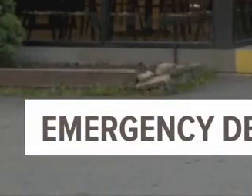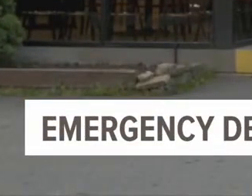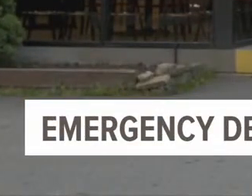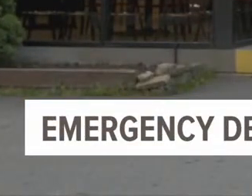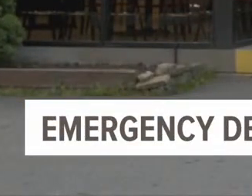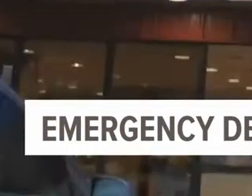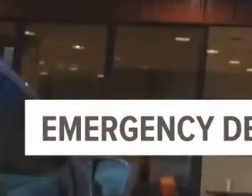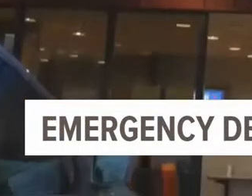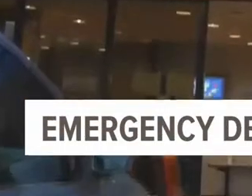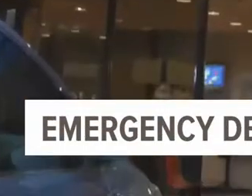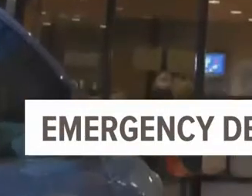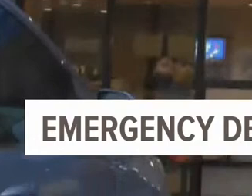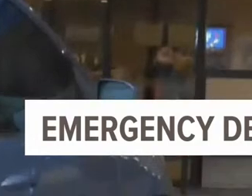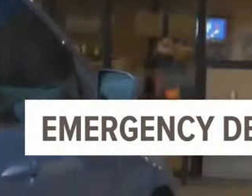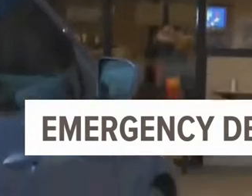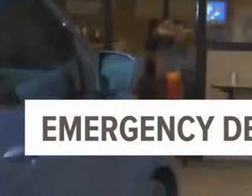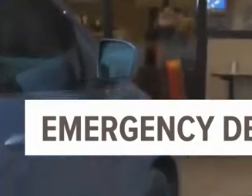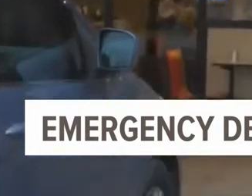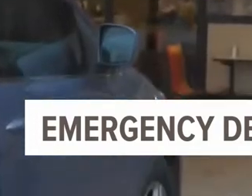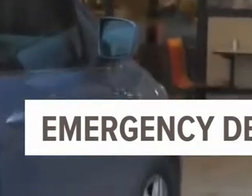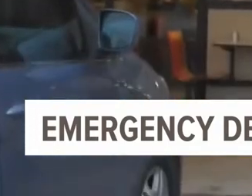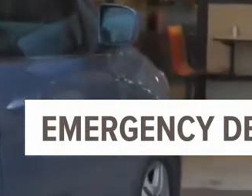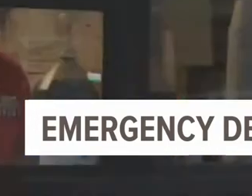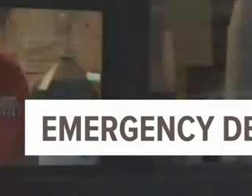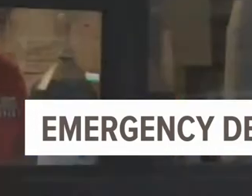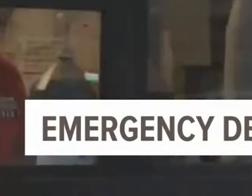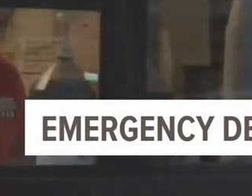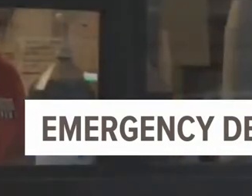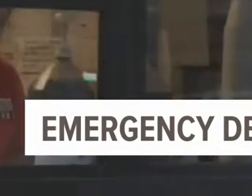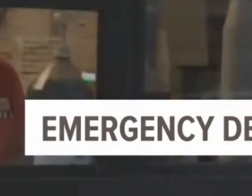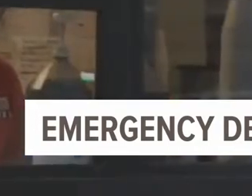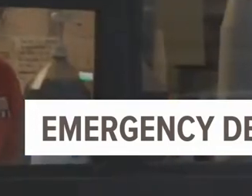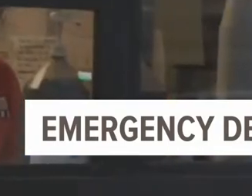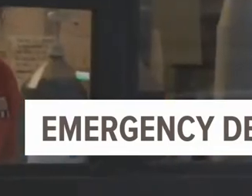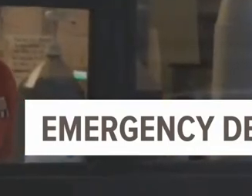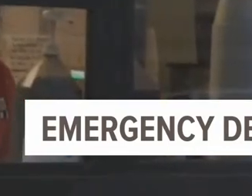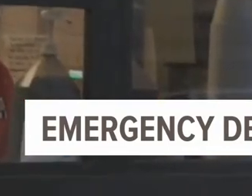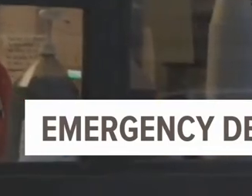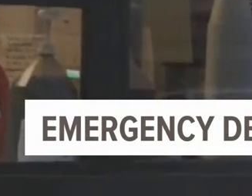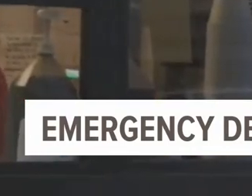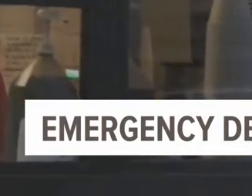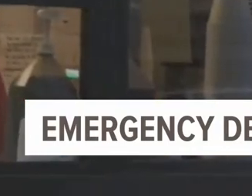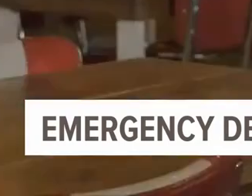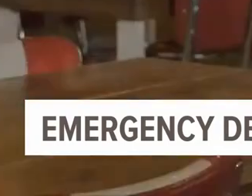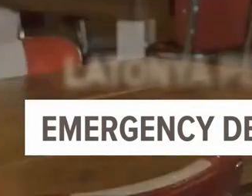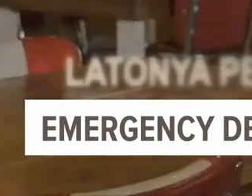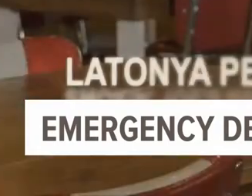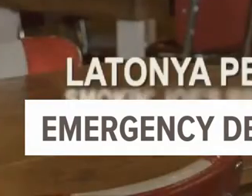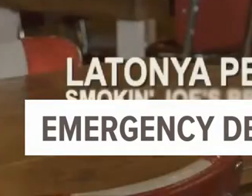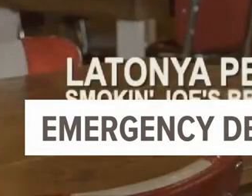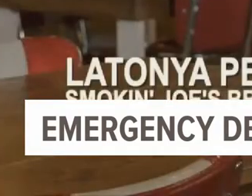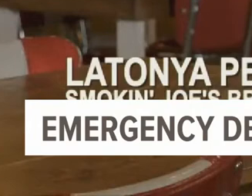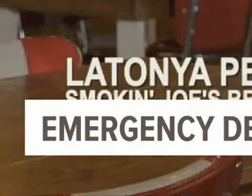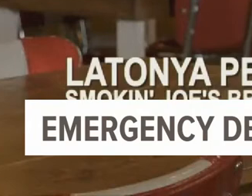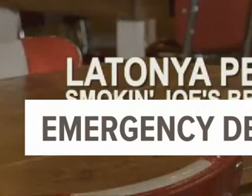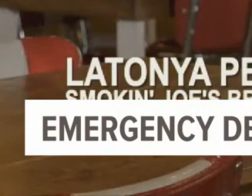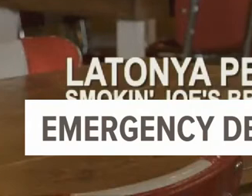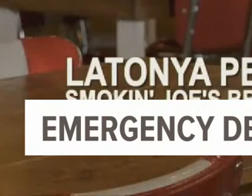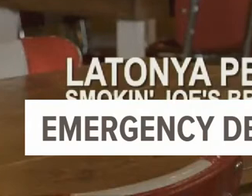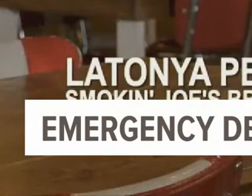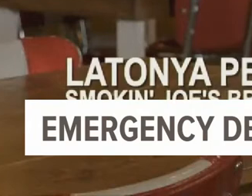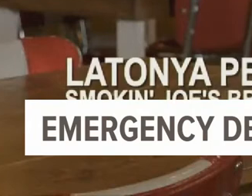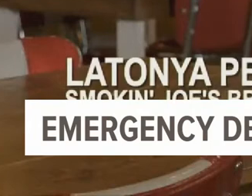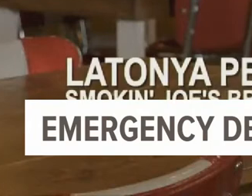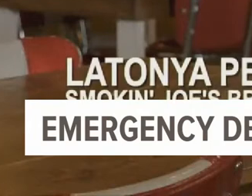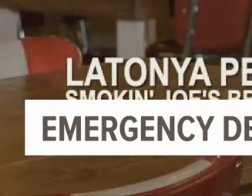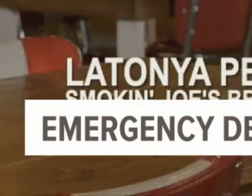to get vaccinated for people to feel comfortable to come in, for our employees to feel comfortable. I decided to take the vaccine because of